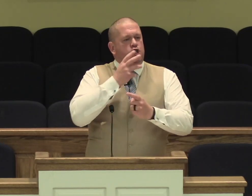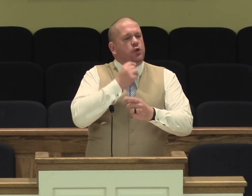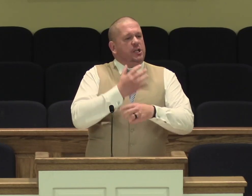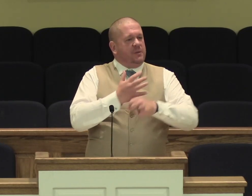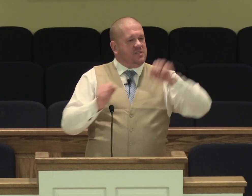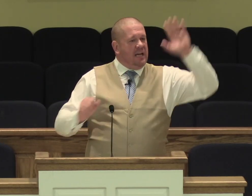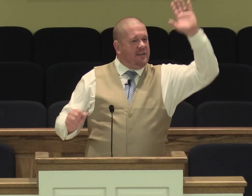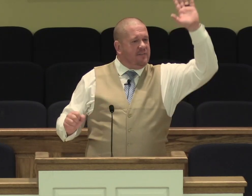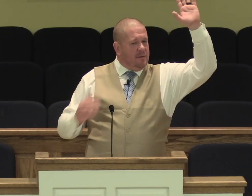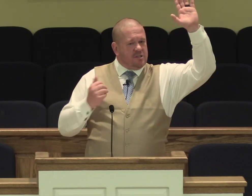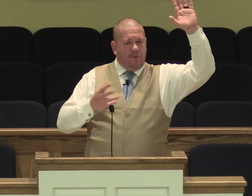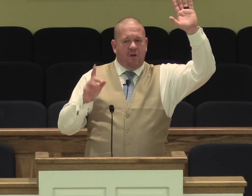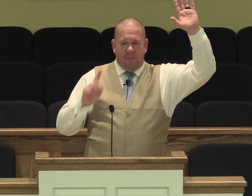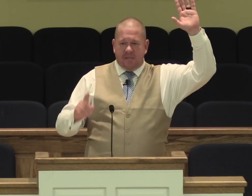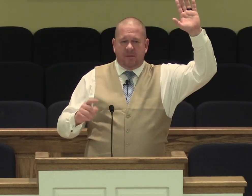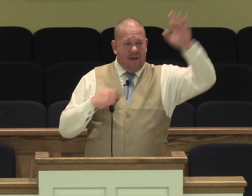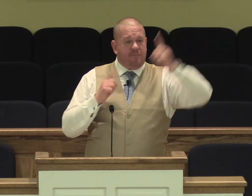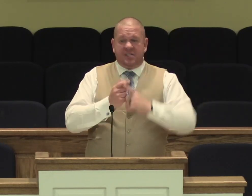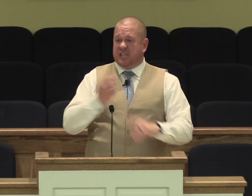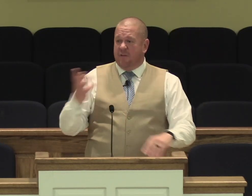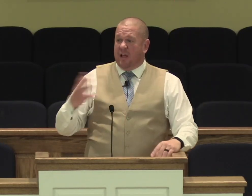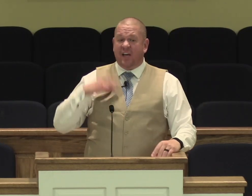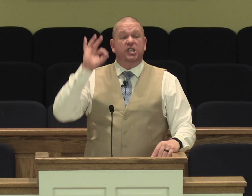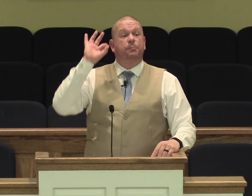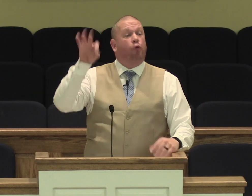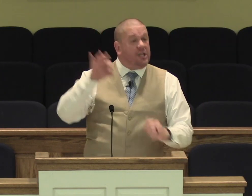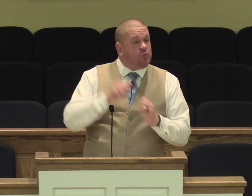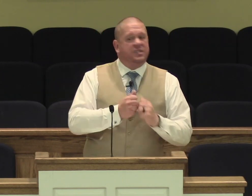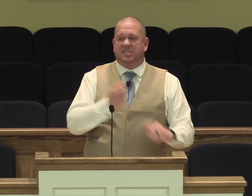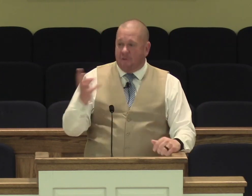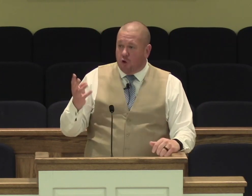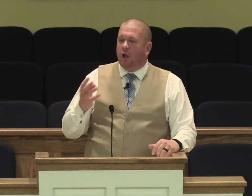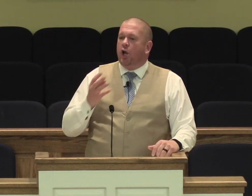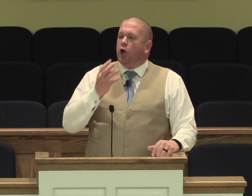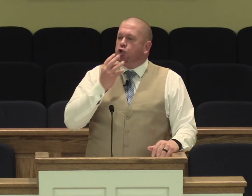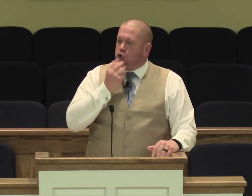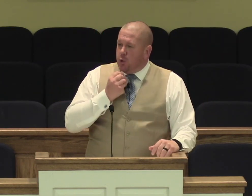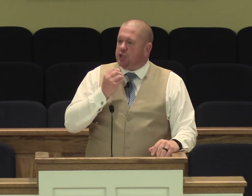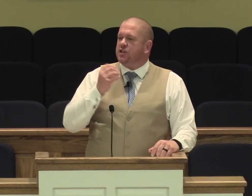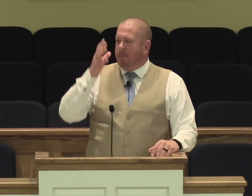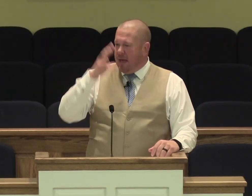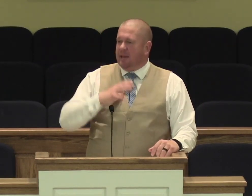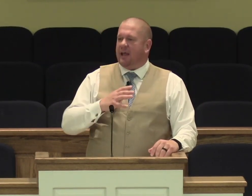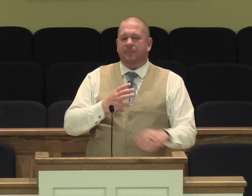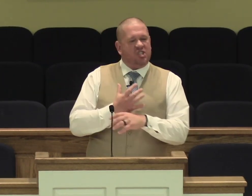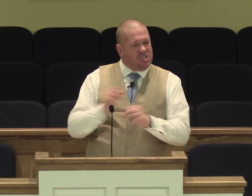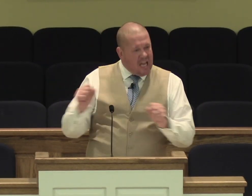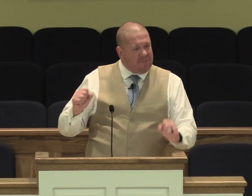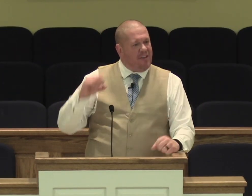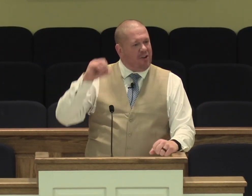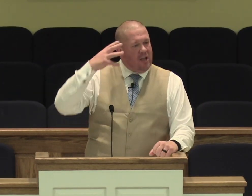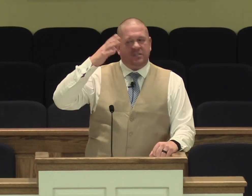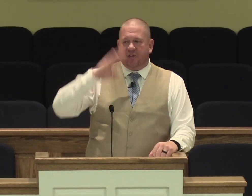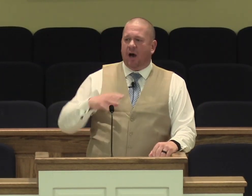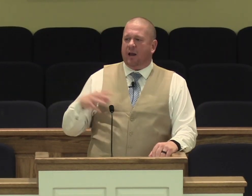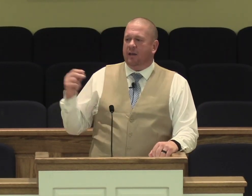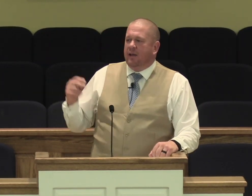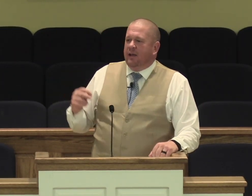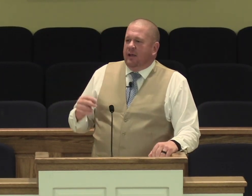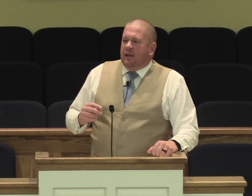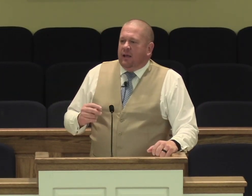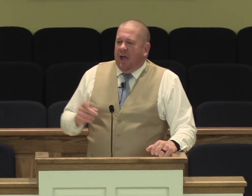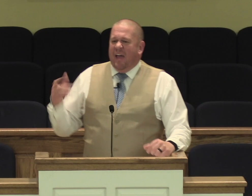met a Jew that's been saved? I think some of you have met some. I've met several. I've actually preached with several Jewish men that have been saved by the grace of